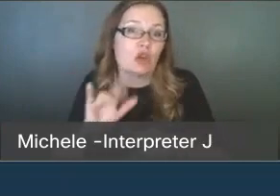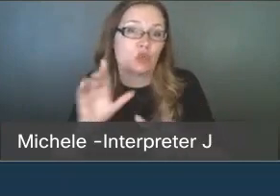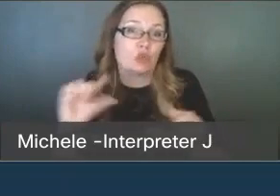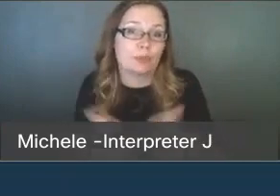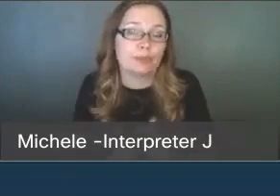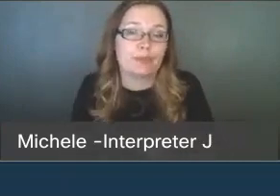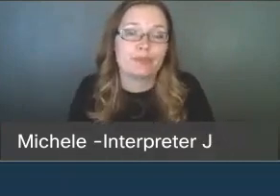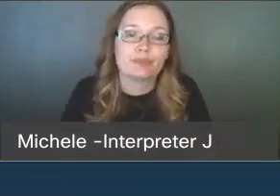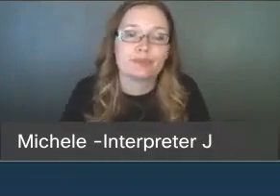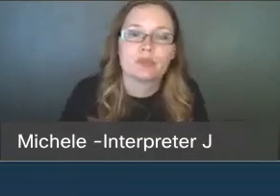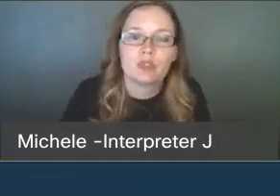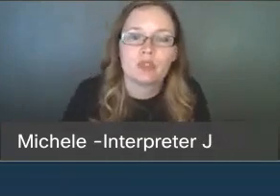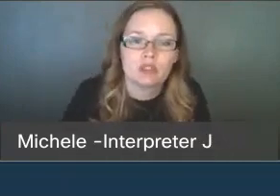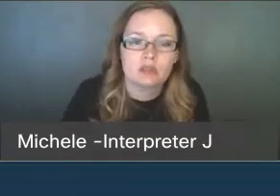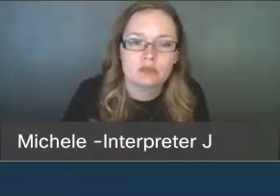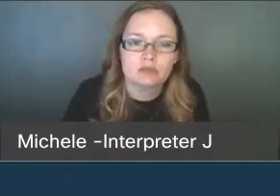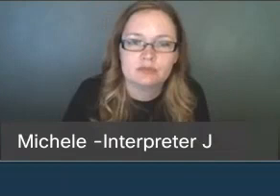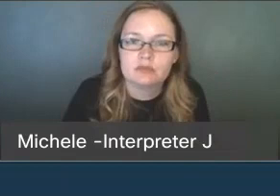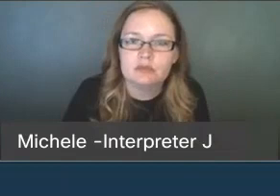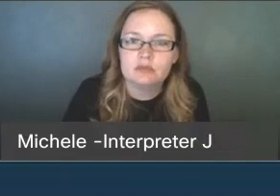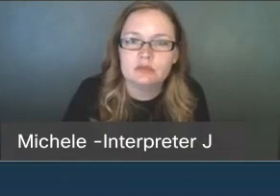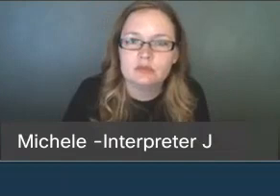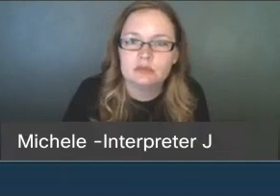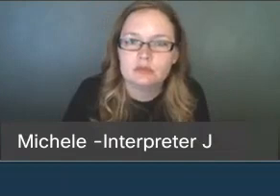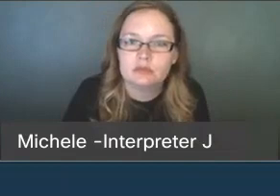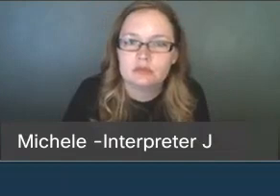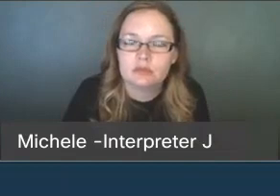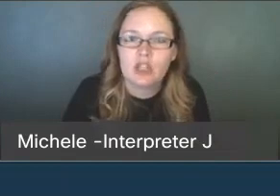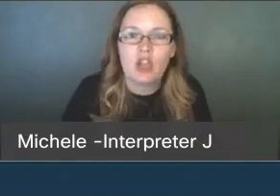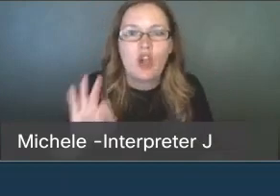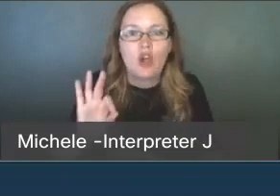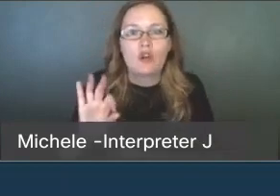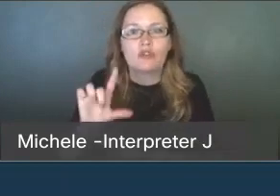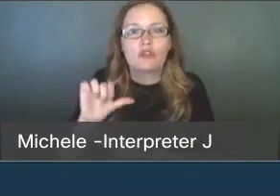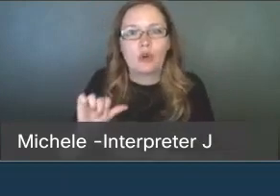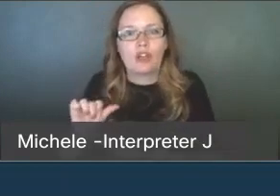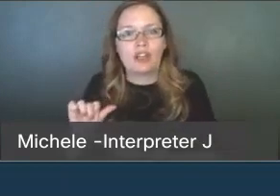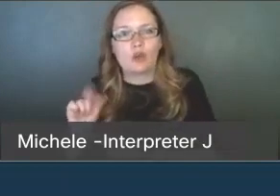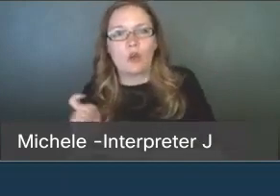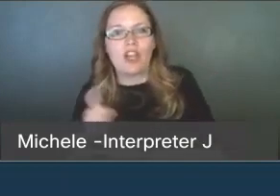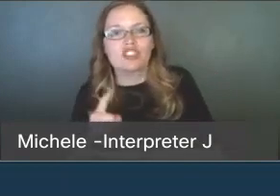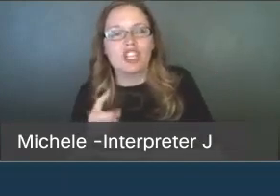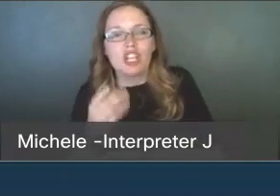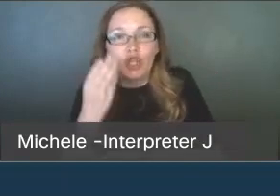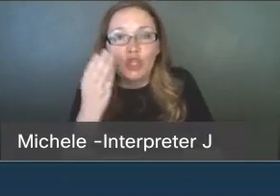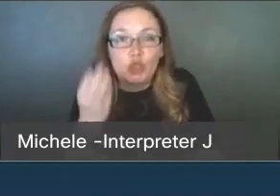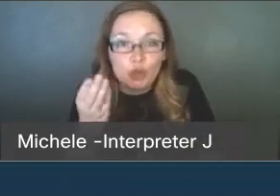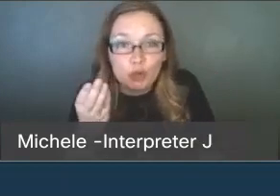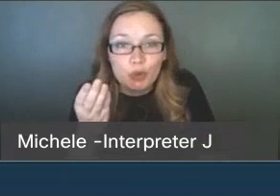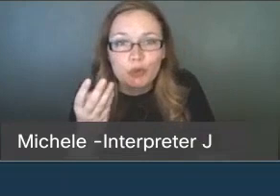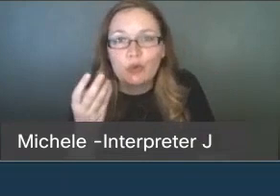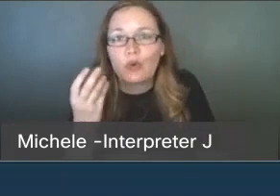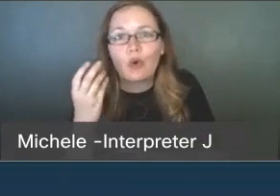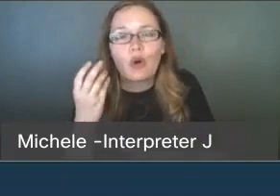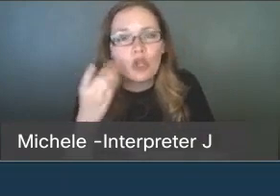Okay. So one of the people on the webinar from Florida is asking if you, or I think that's probably more generally,